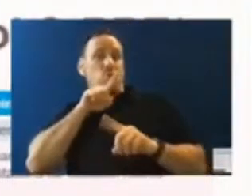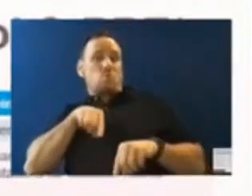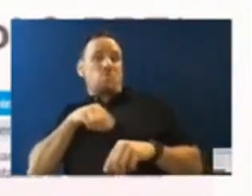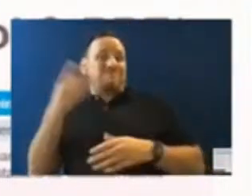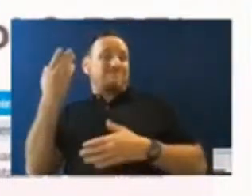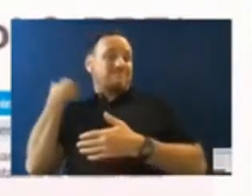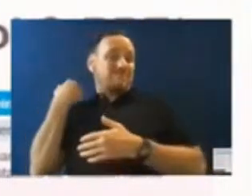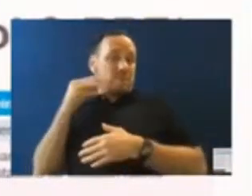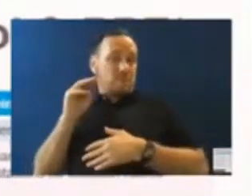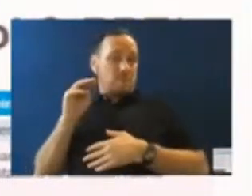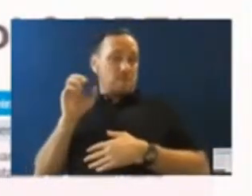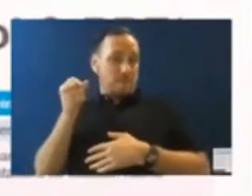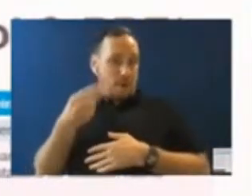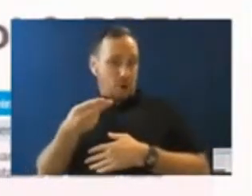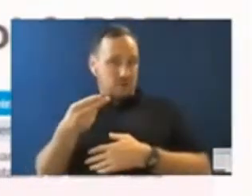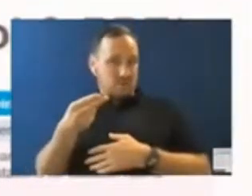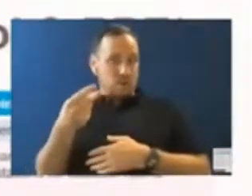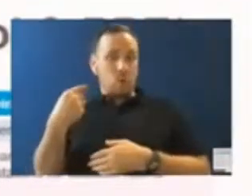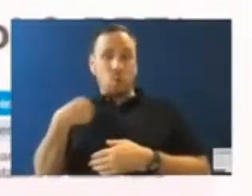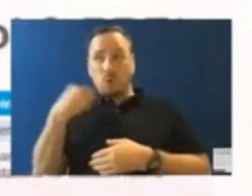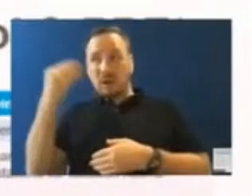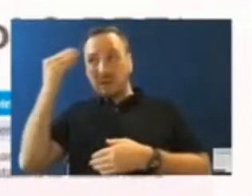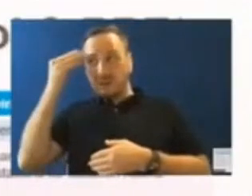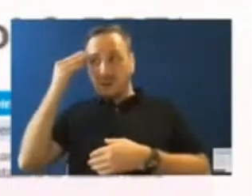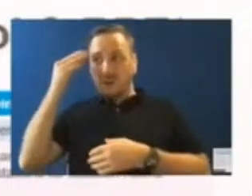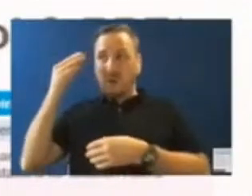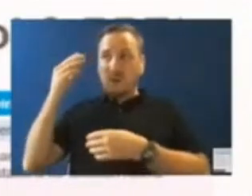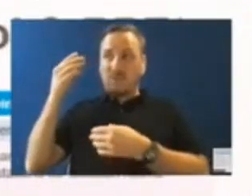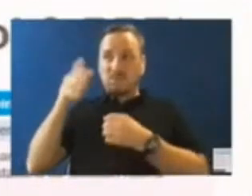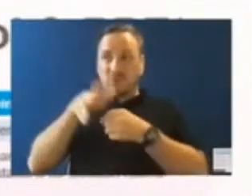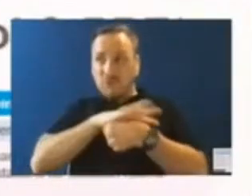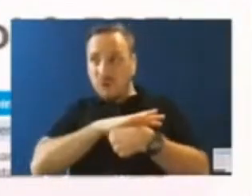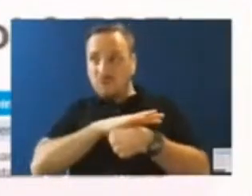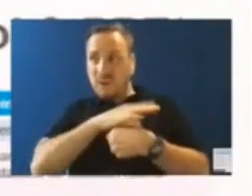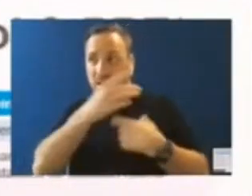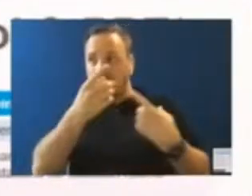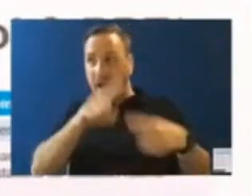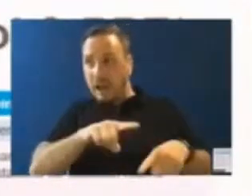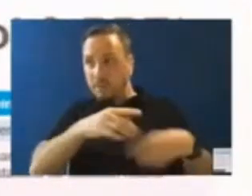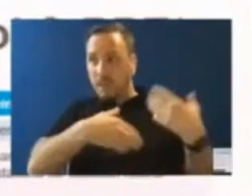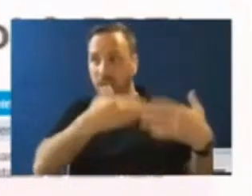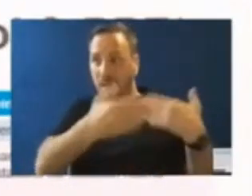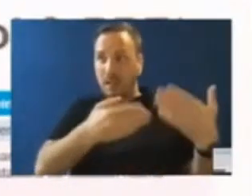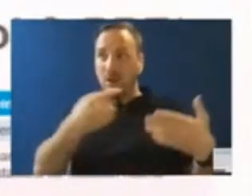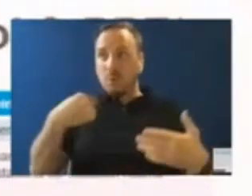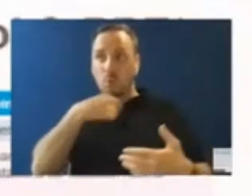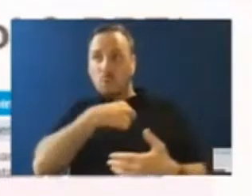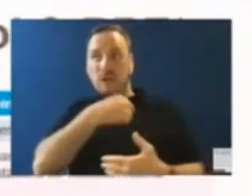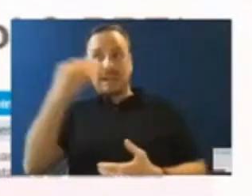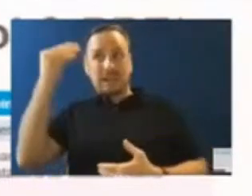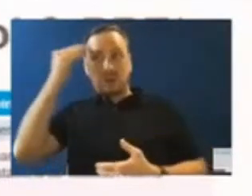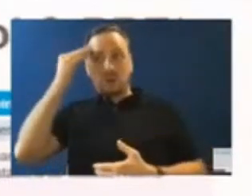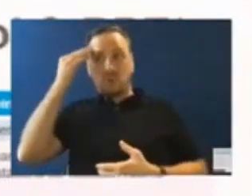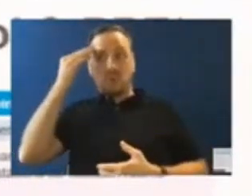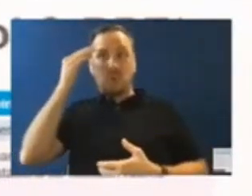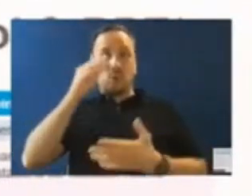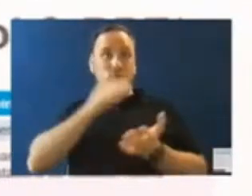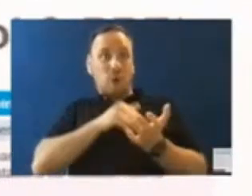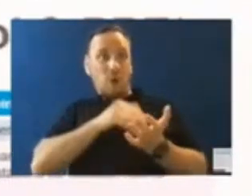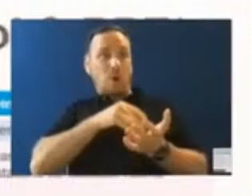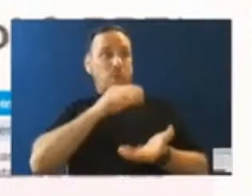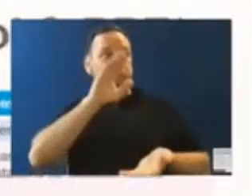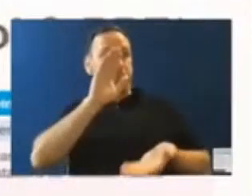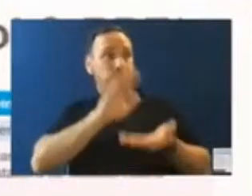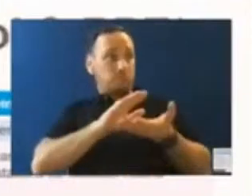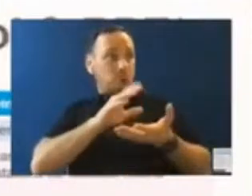we were in this pandemic, the operations staff began to look, and we knew those products that were probably that were already hard